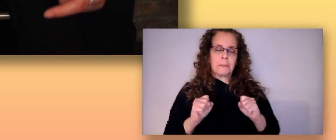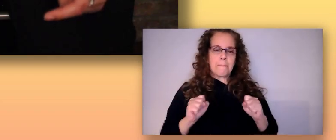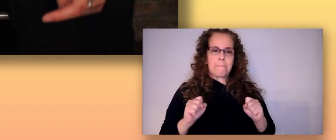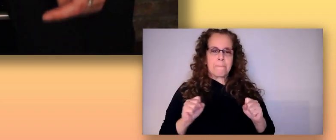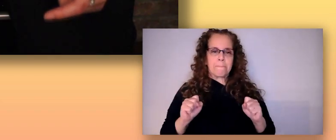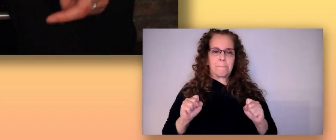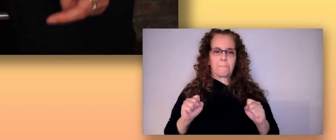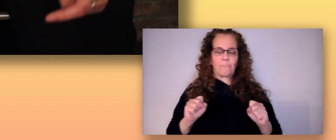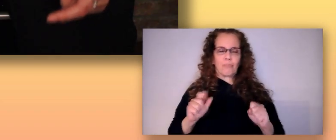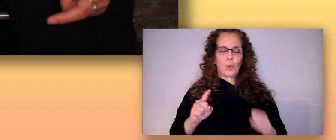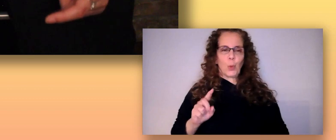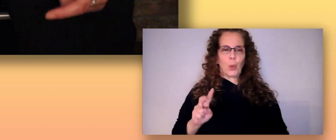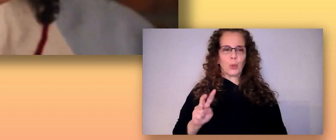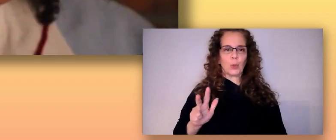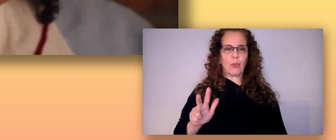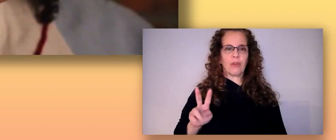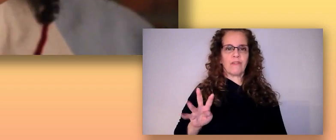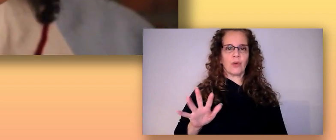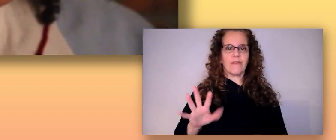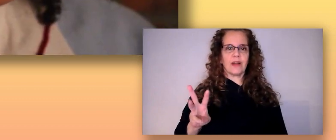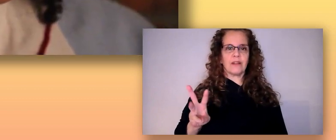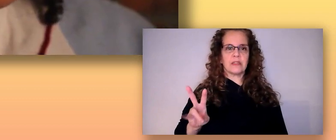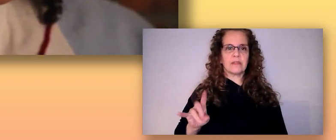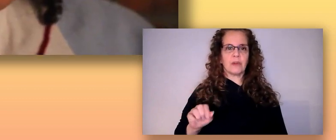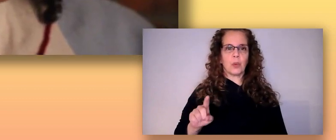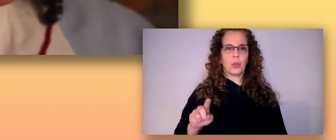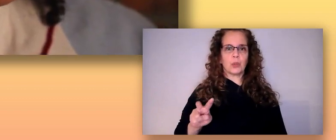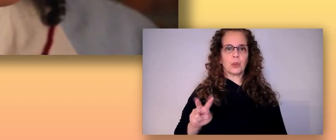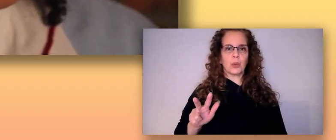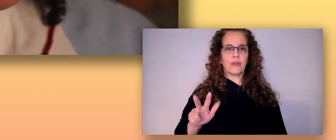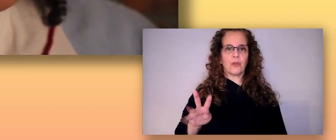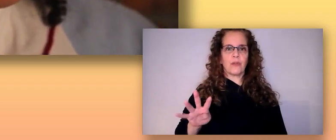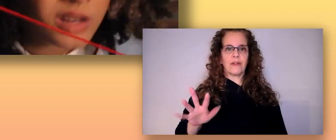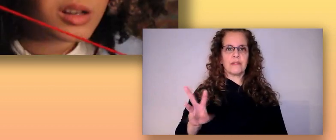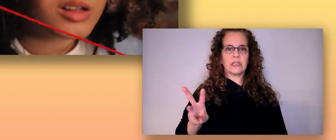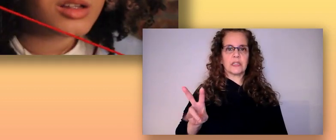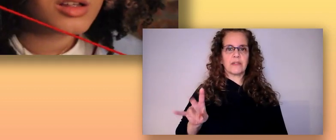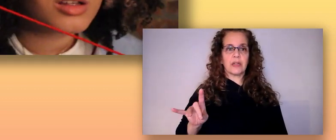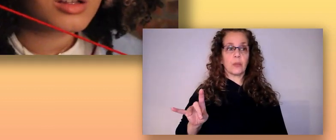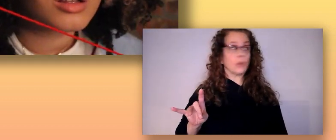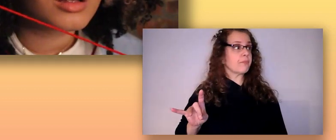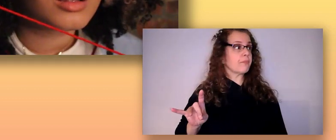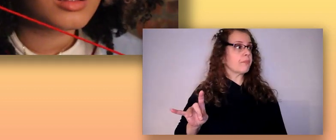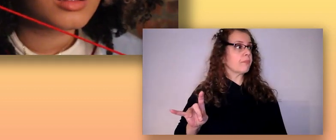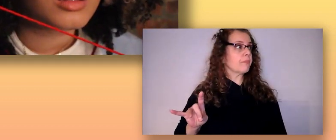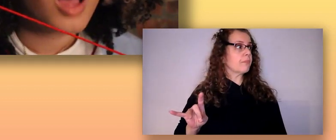2, 3, 4, 5, 6, 7, 8. 1, 2, 3, 4, 5, 6, 7. What?